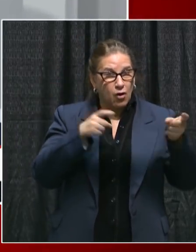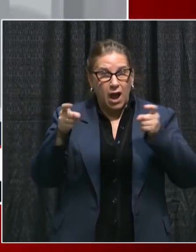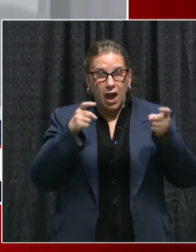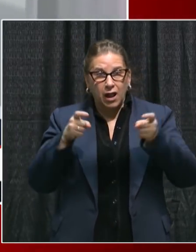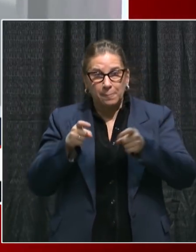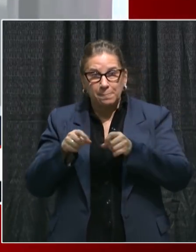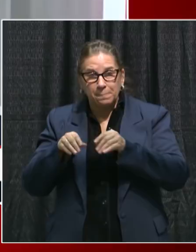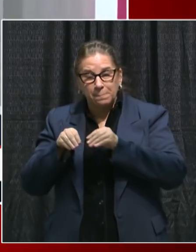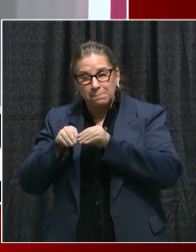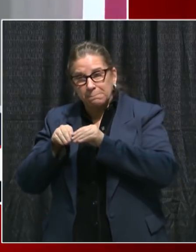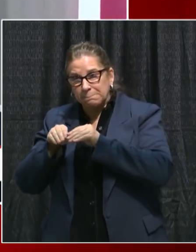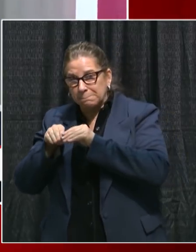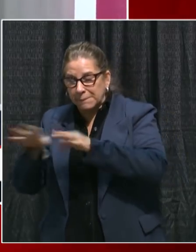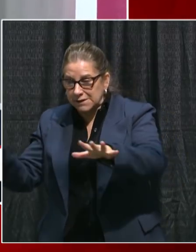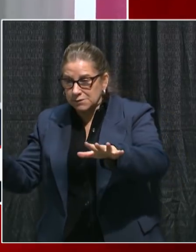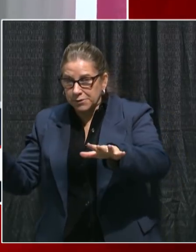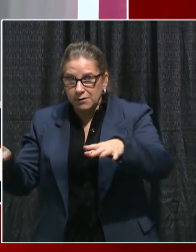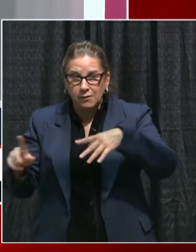question.